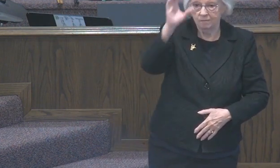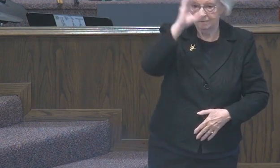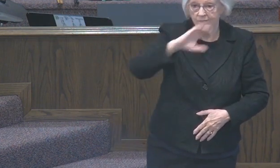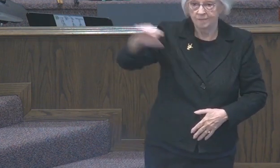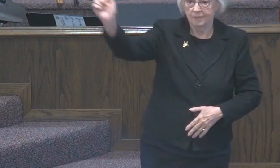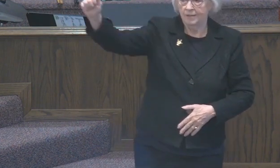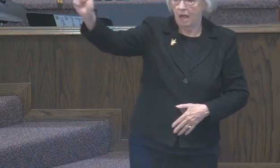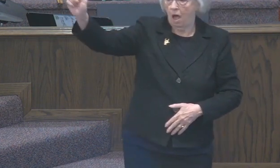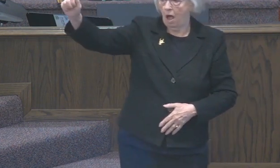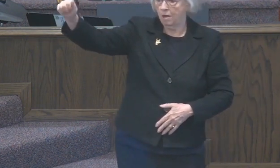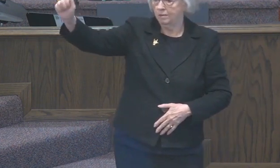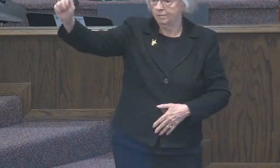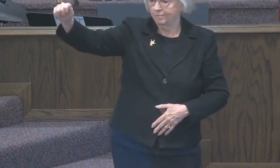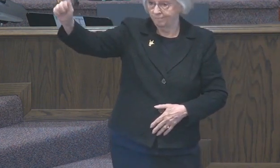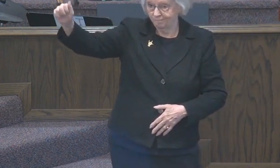Seek.